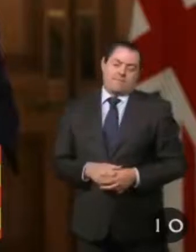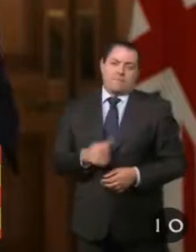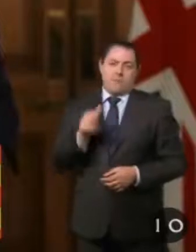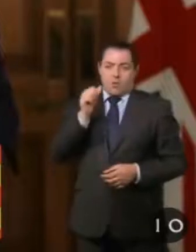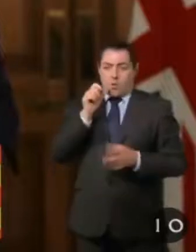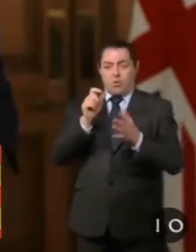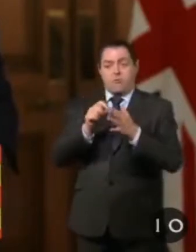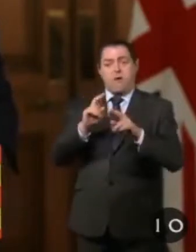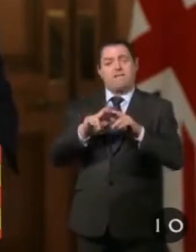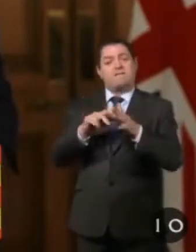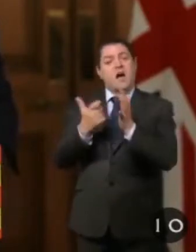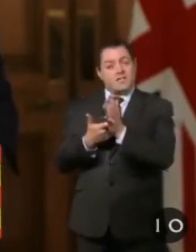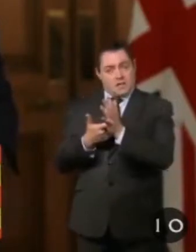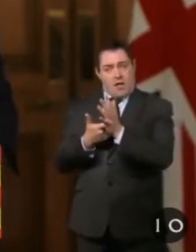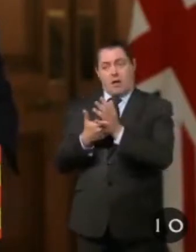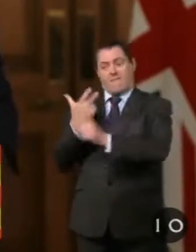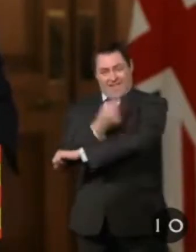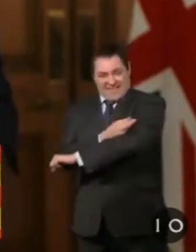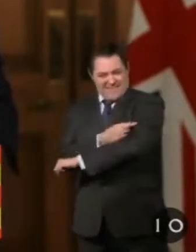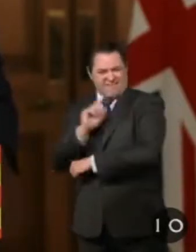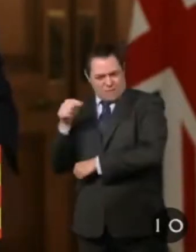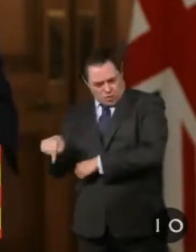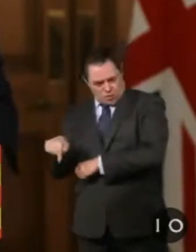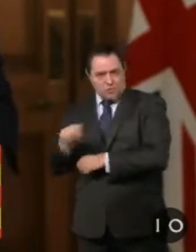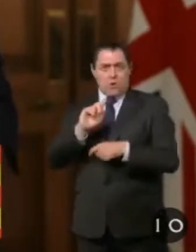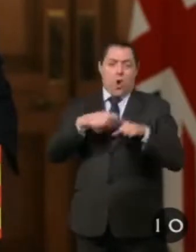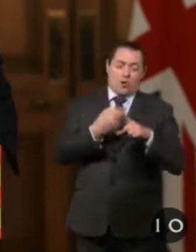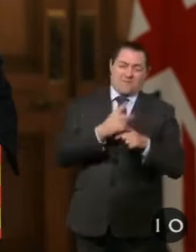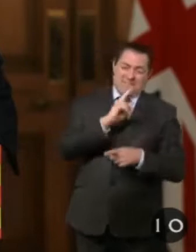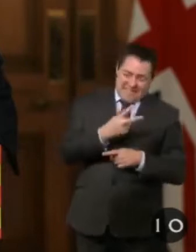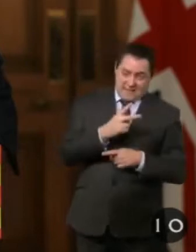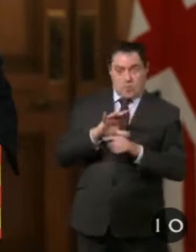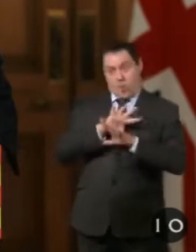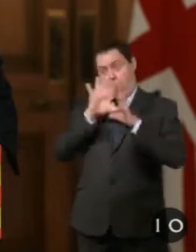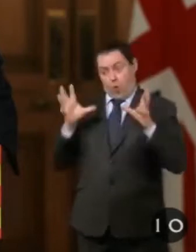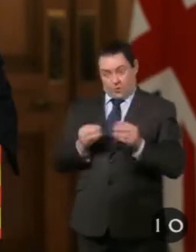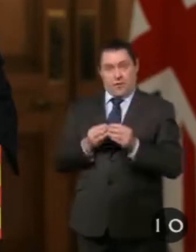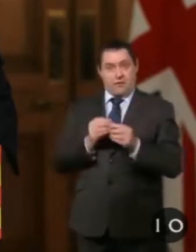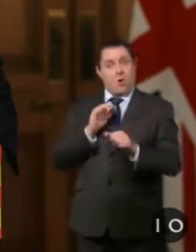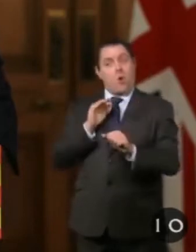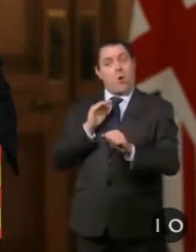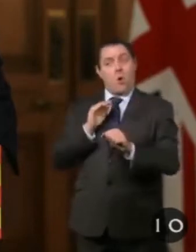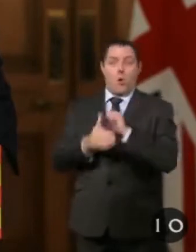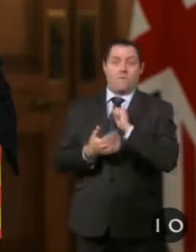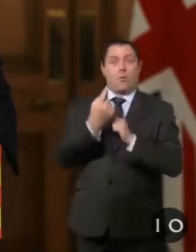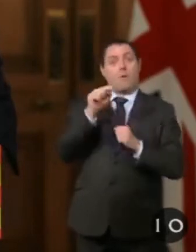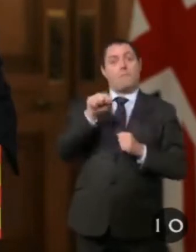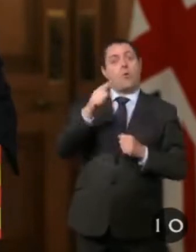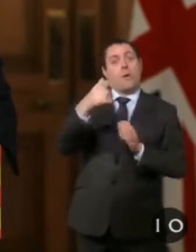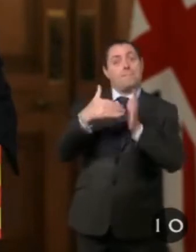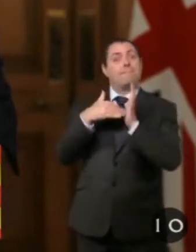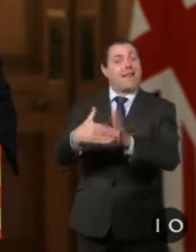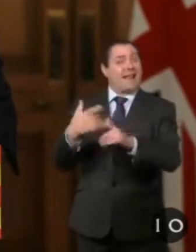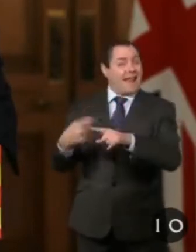as of this afternoon, we've now vaccinated over 1.1 million people in England and over 1.3